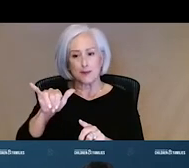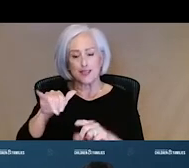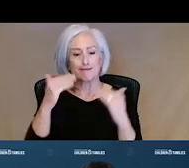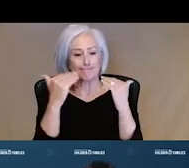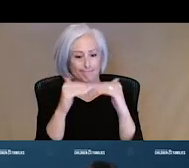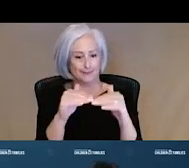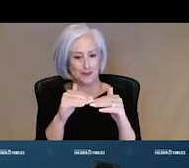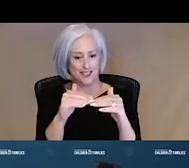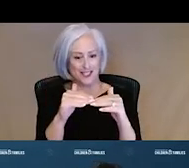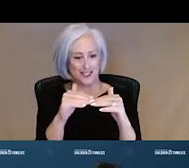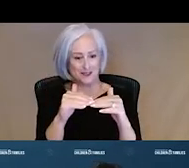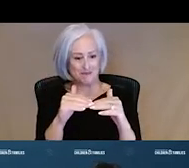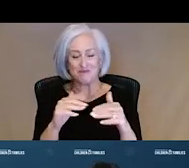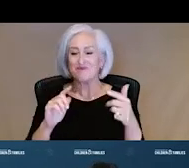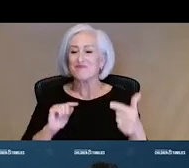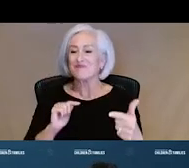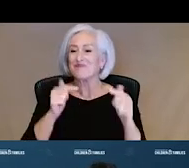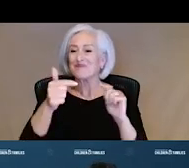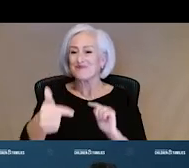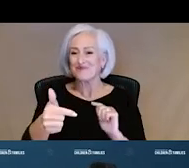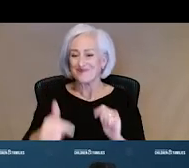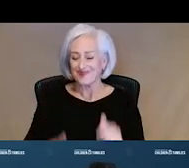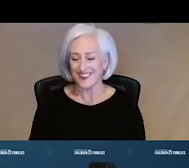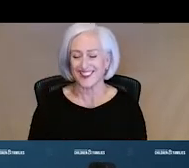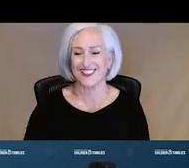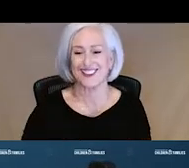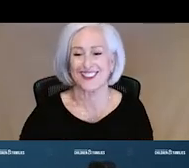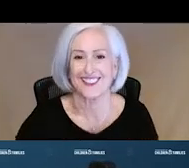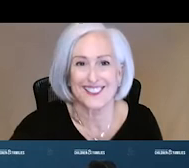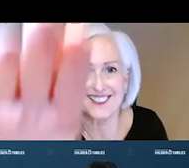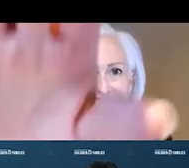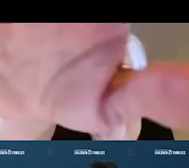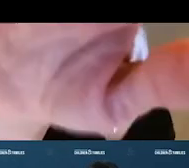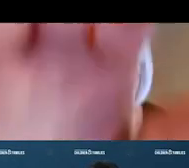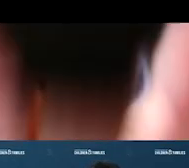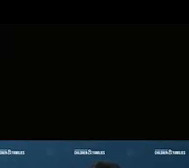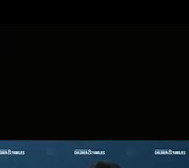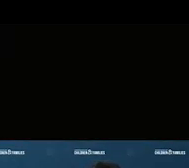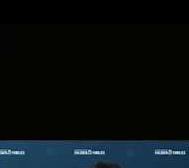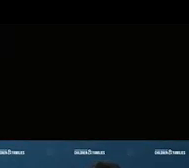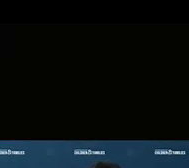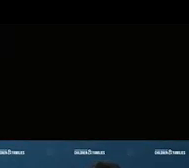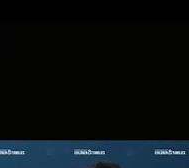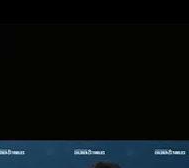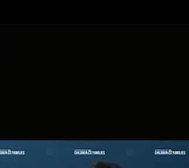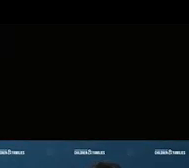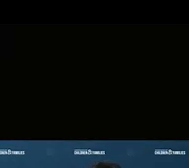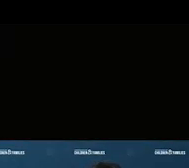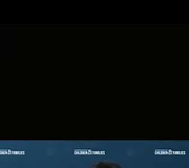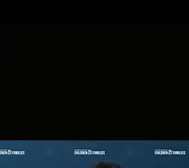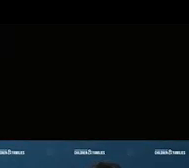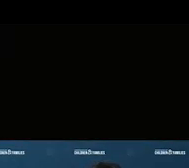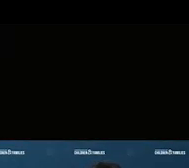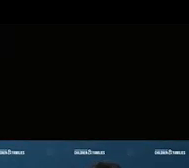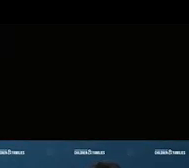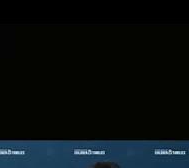Costs that are determined unallowable must be refunded, including interest, to the federal government in